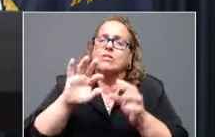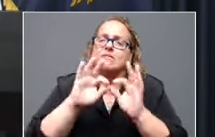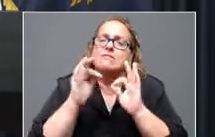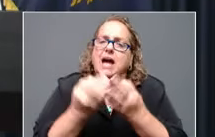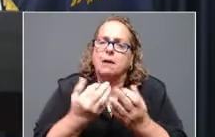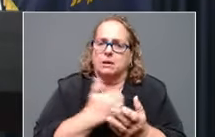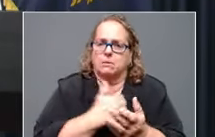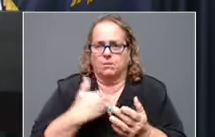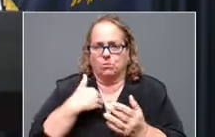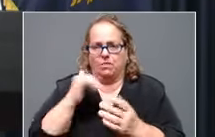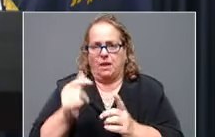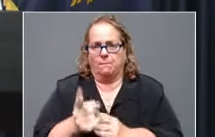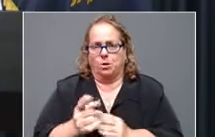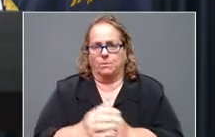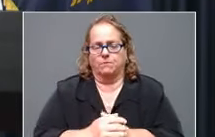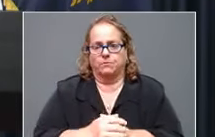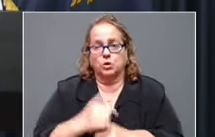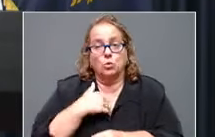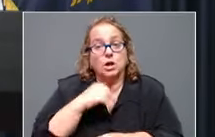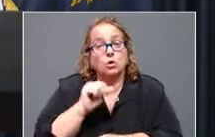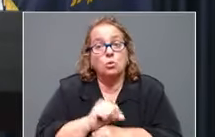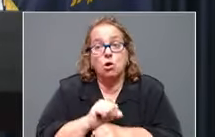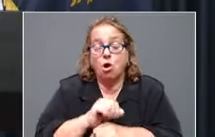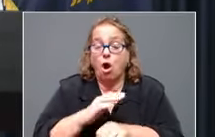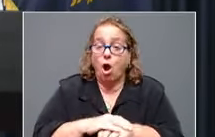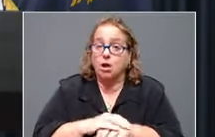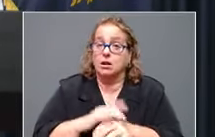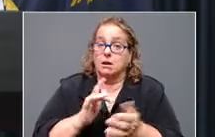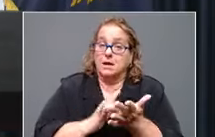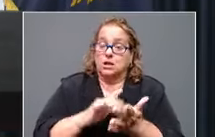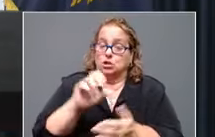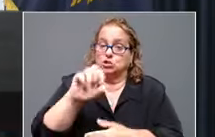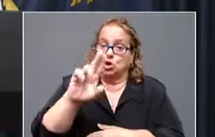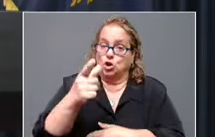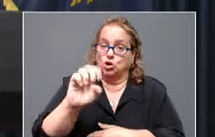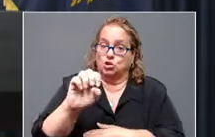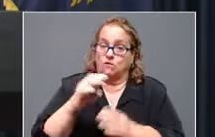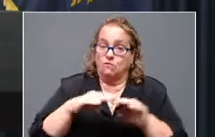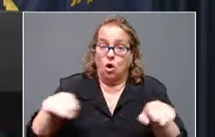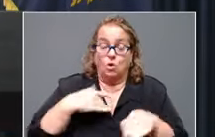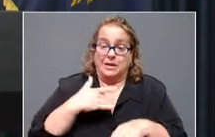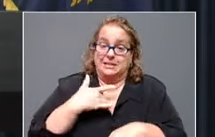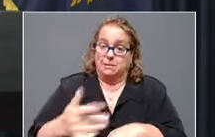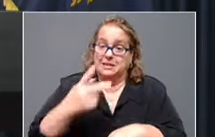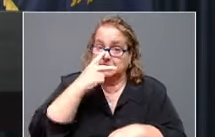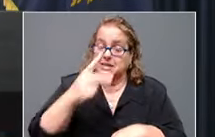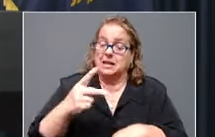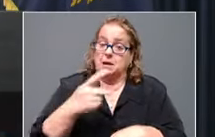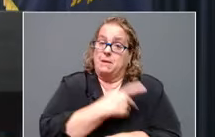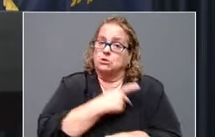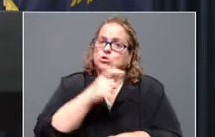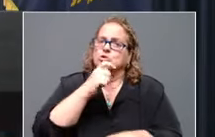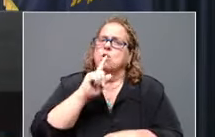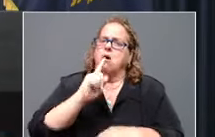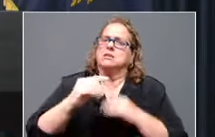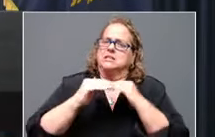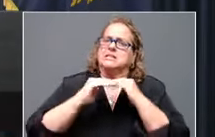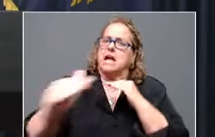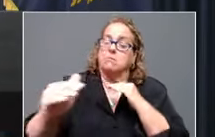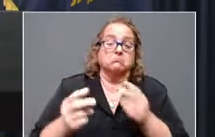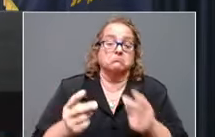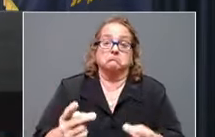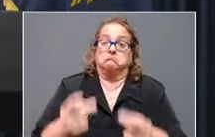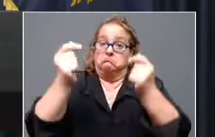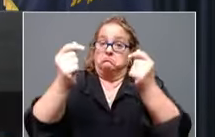to be transferred to the ICU just as quickly, while we were doing everything in our power to help